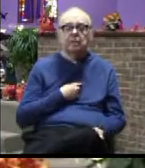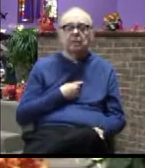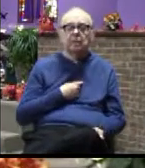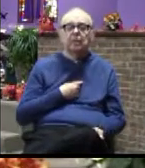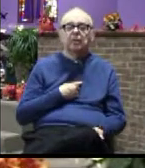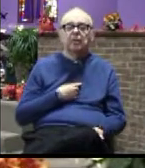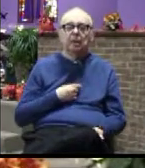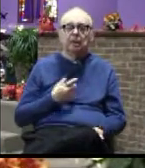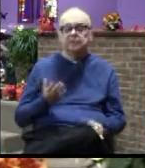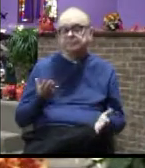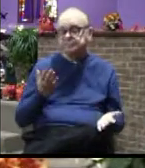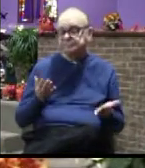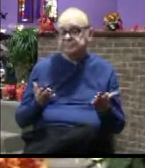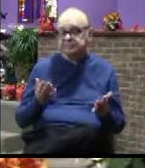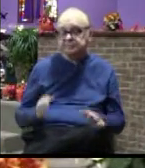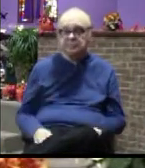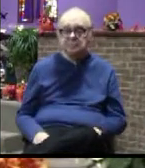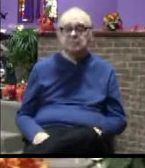Oh, yeah.